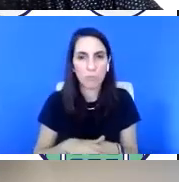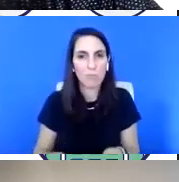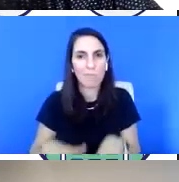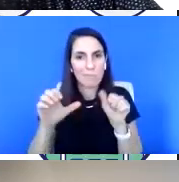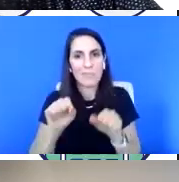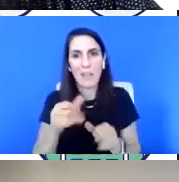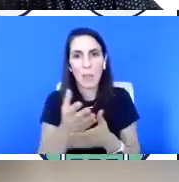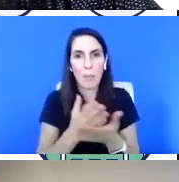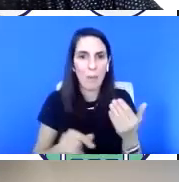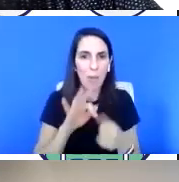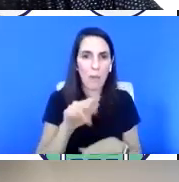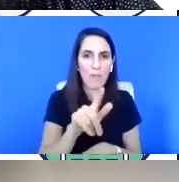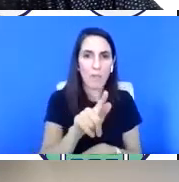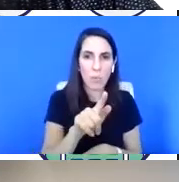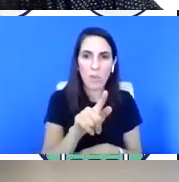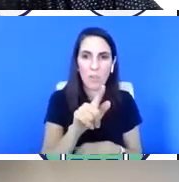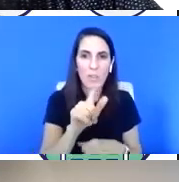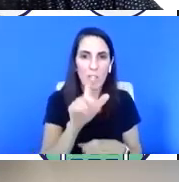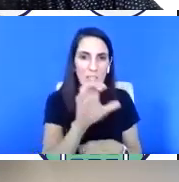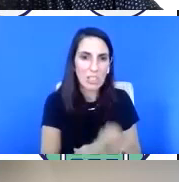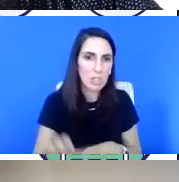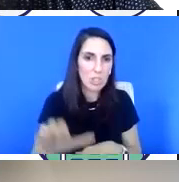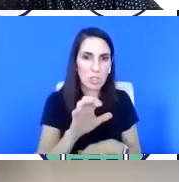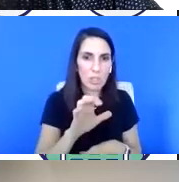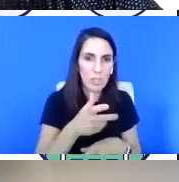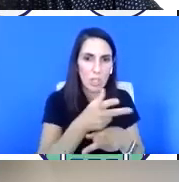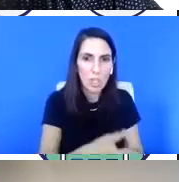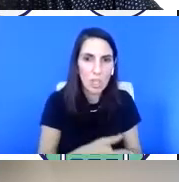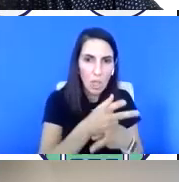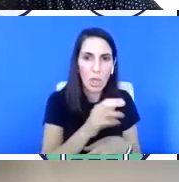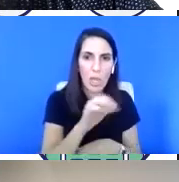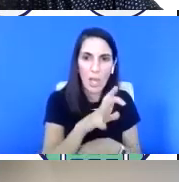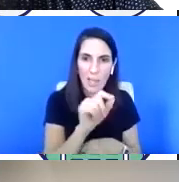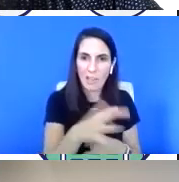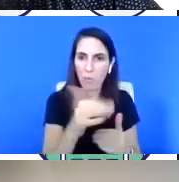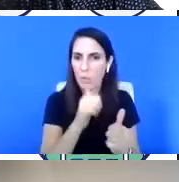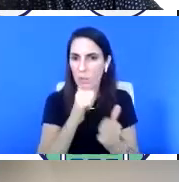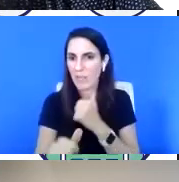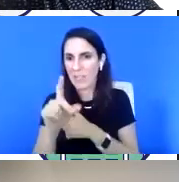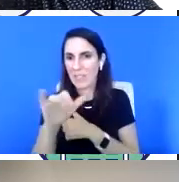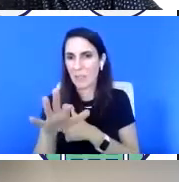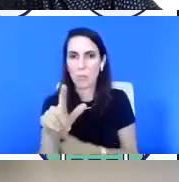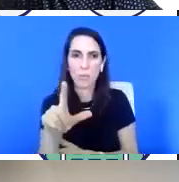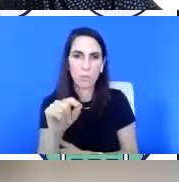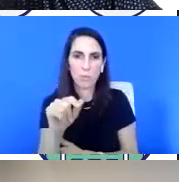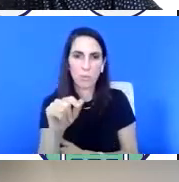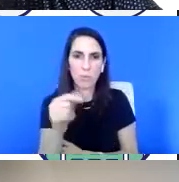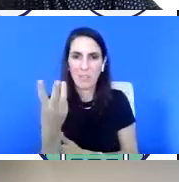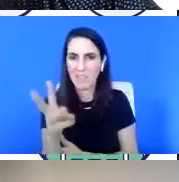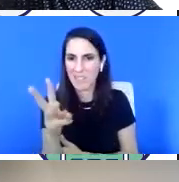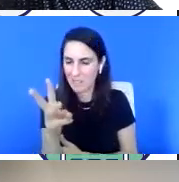of the 21st Century Cures Act, which was passed in December of 2016, and